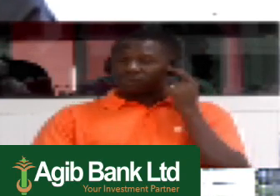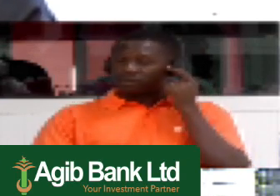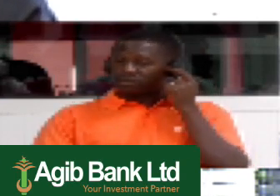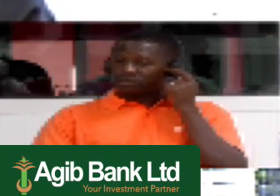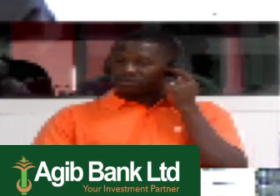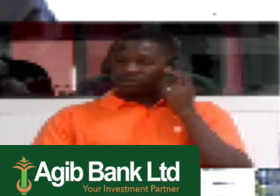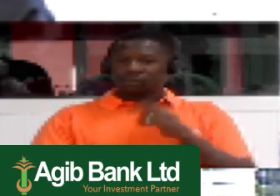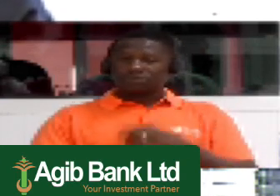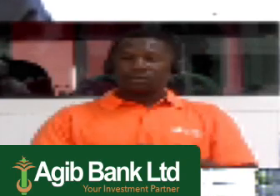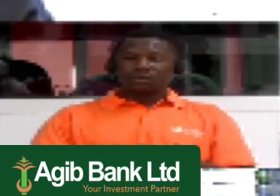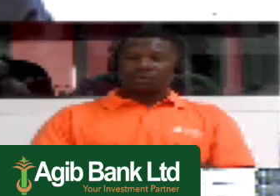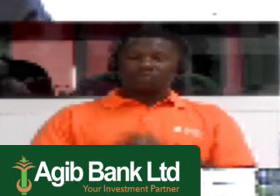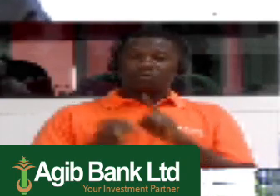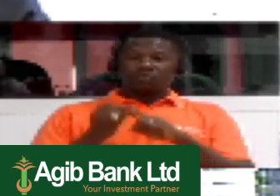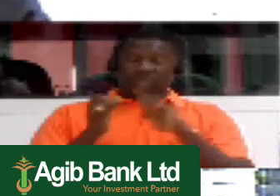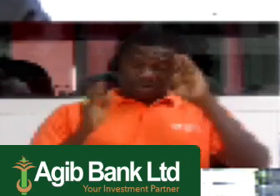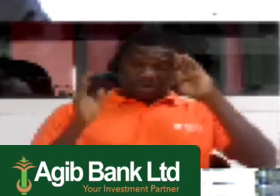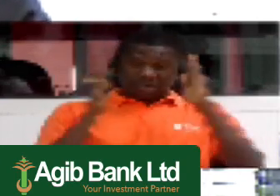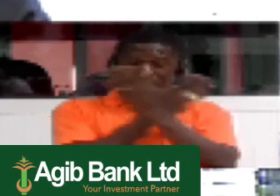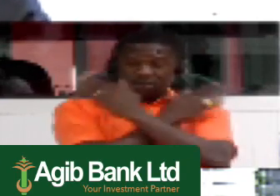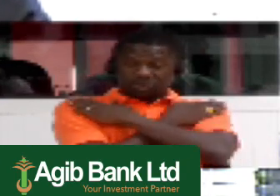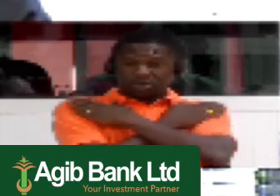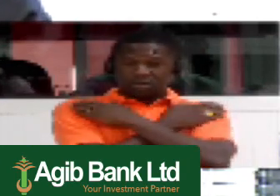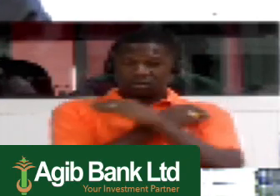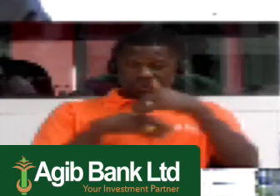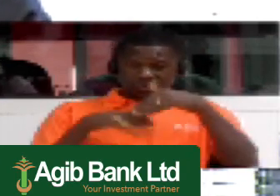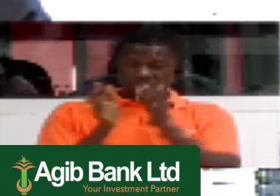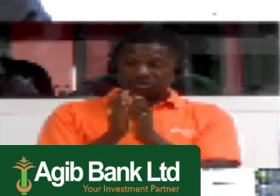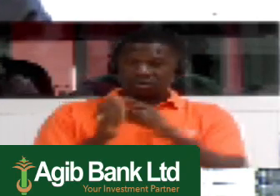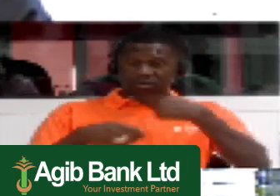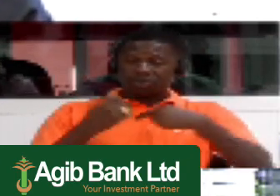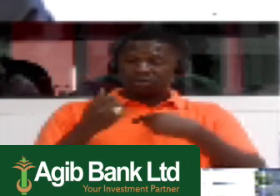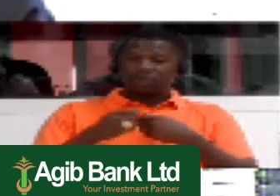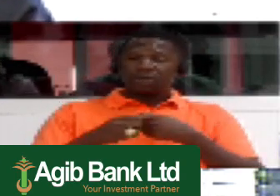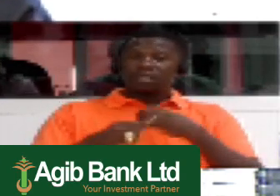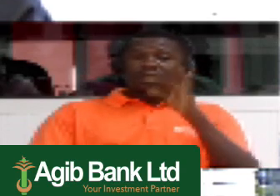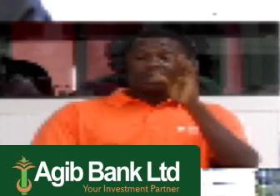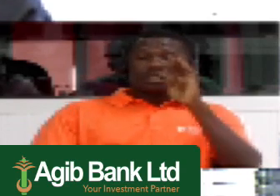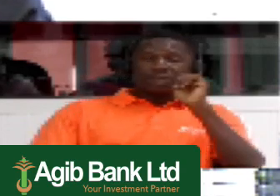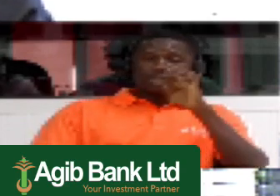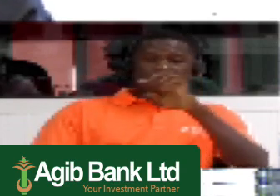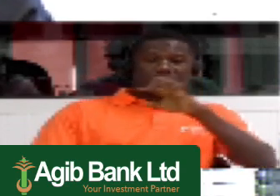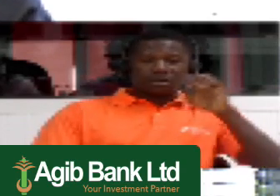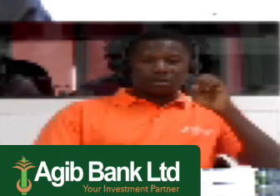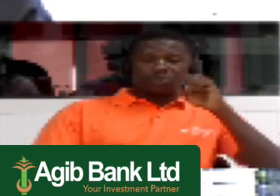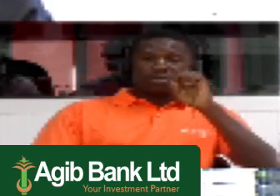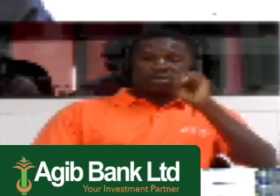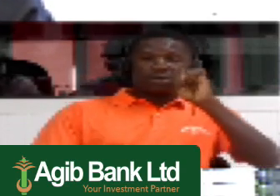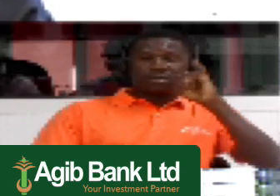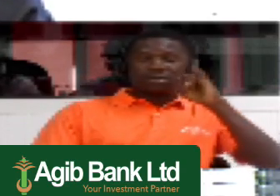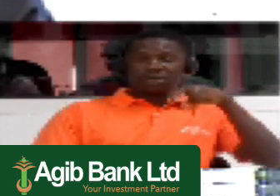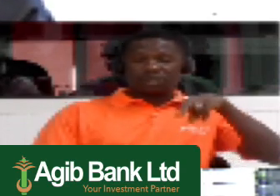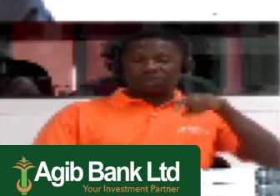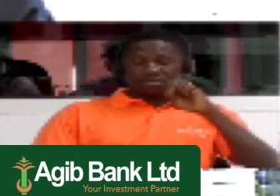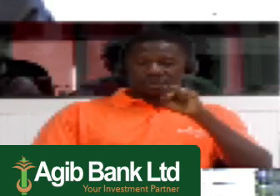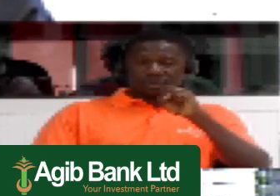ulta anti-terrorism. With the Algerians, which was on anti-terrorism. Wola doko mindi coming